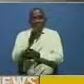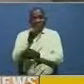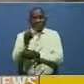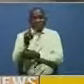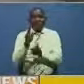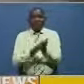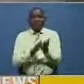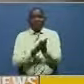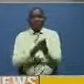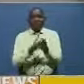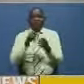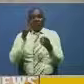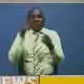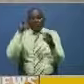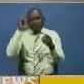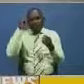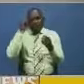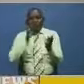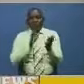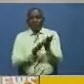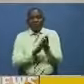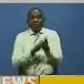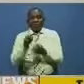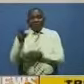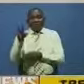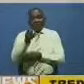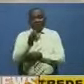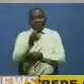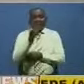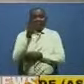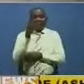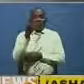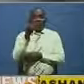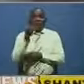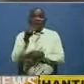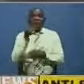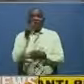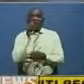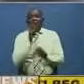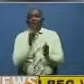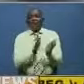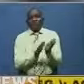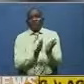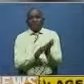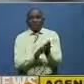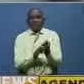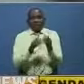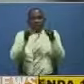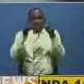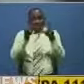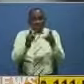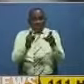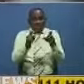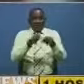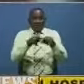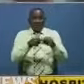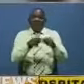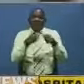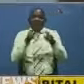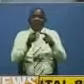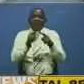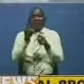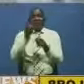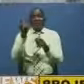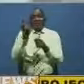651 are public schools, while 314 are private. The examinations are taking place in